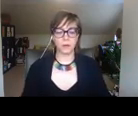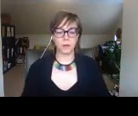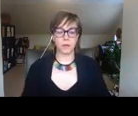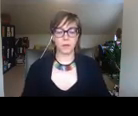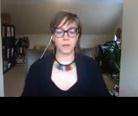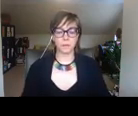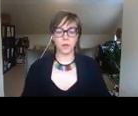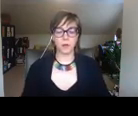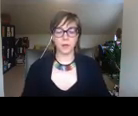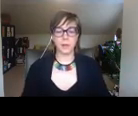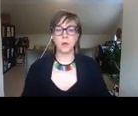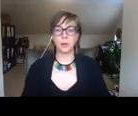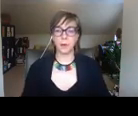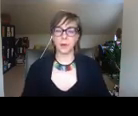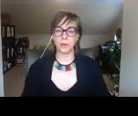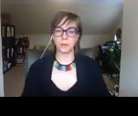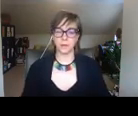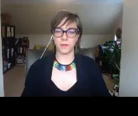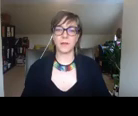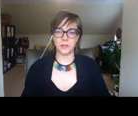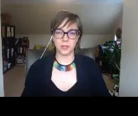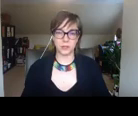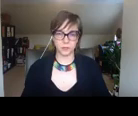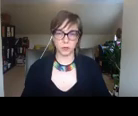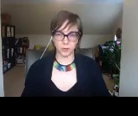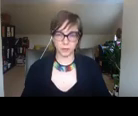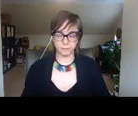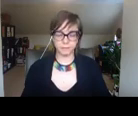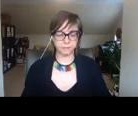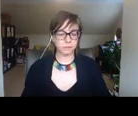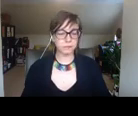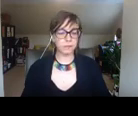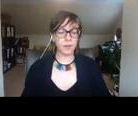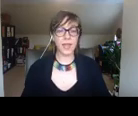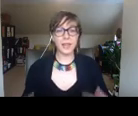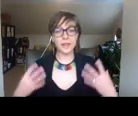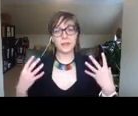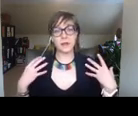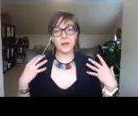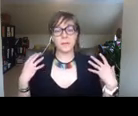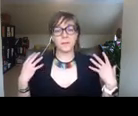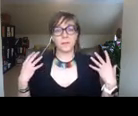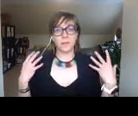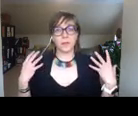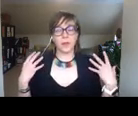of the seminal book about the 5 stages of grief, and